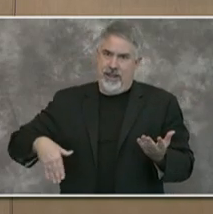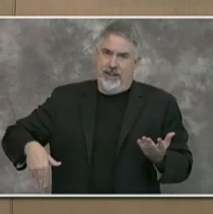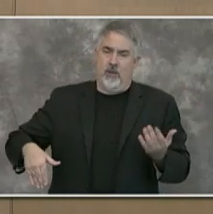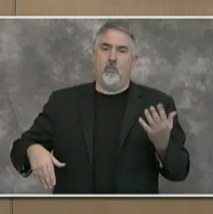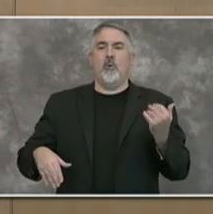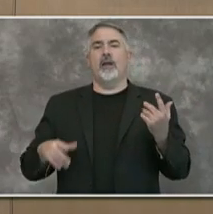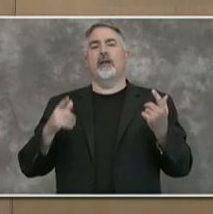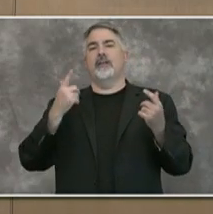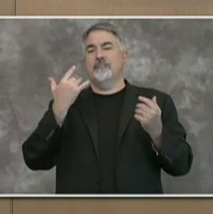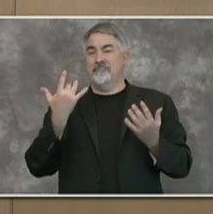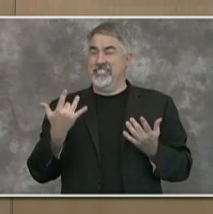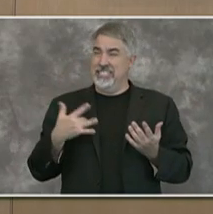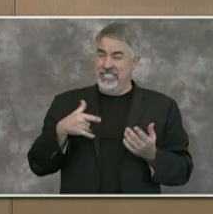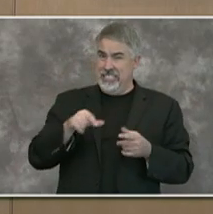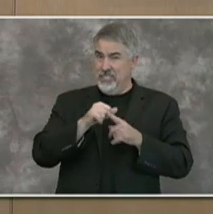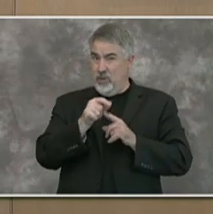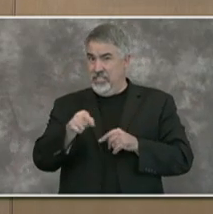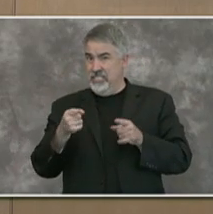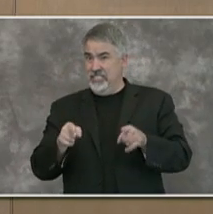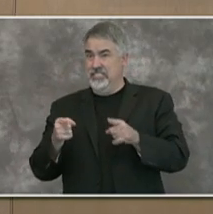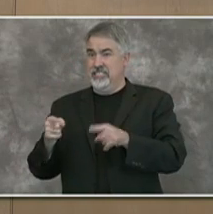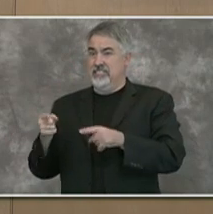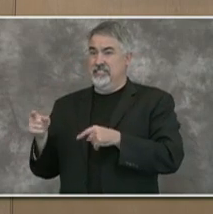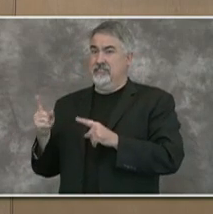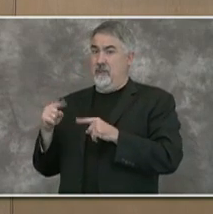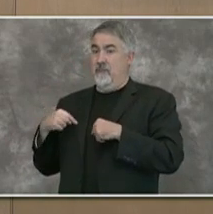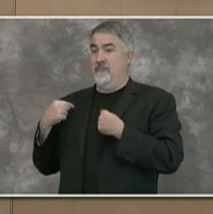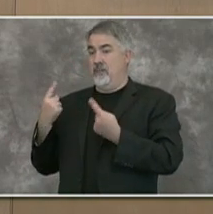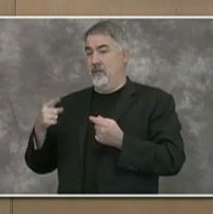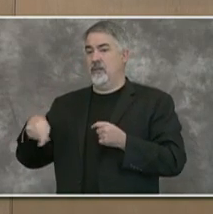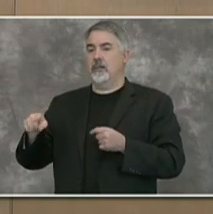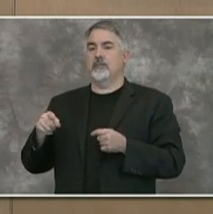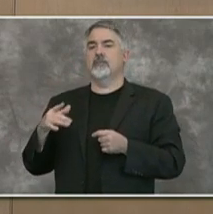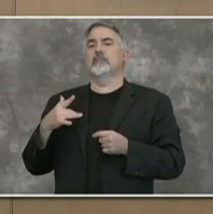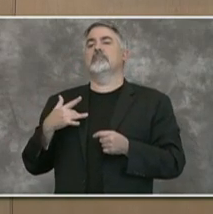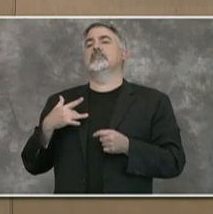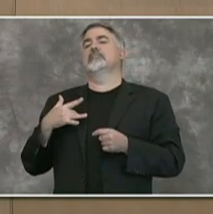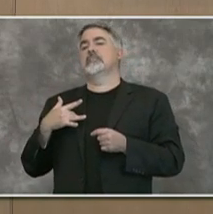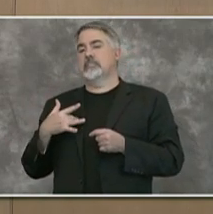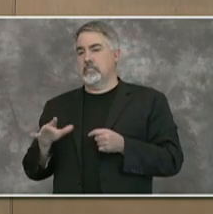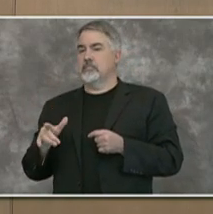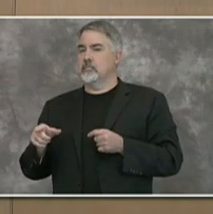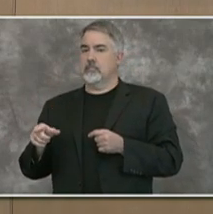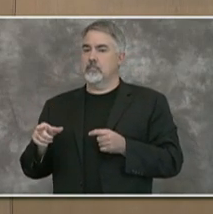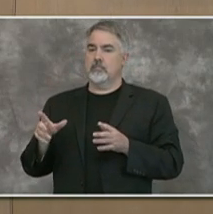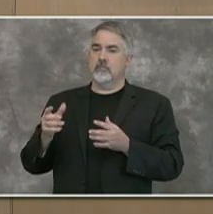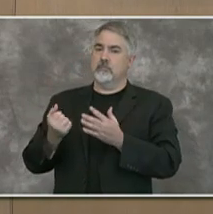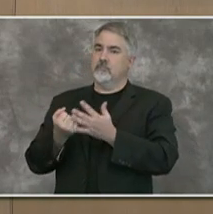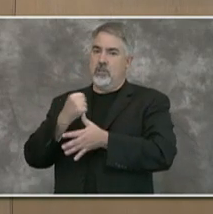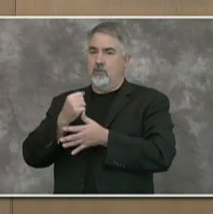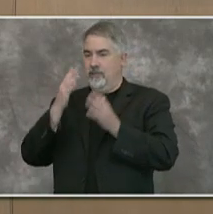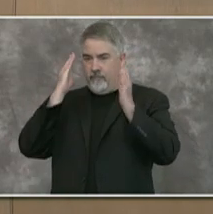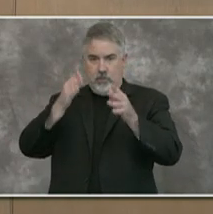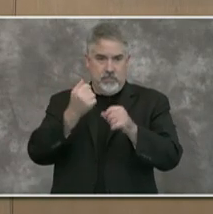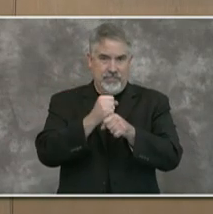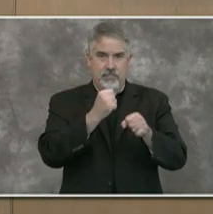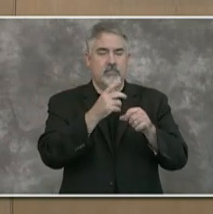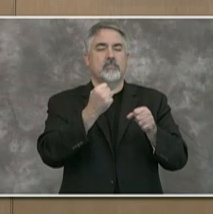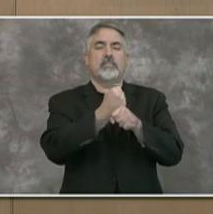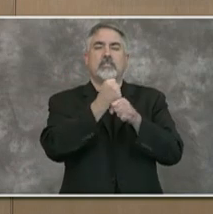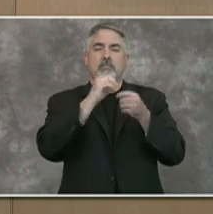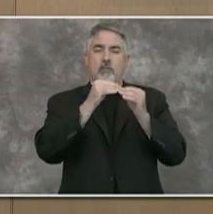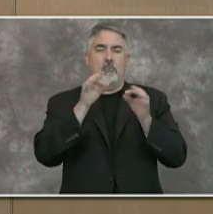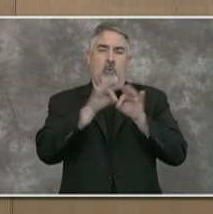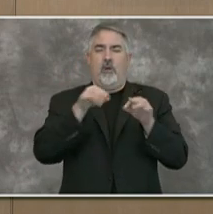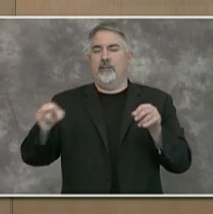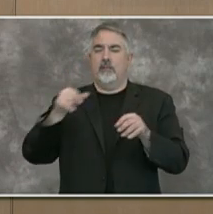situations related to the positive cases in terms of sensitive occupations. Those are the primary conditions that we